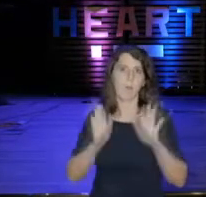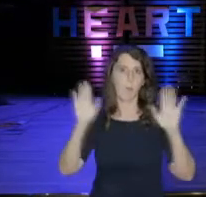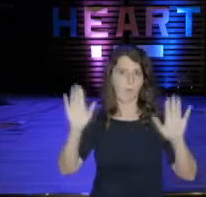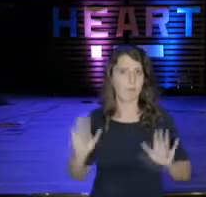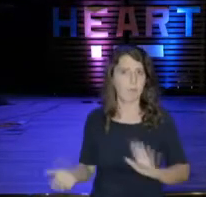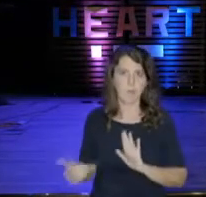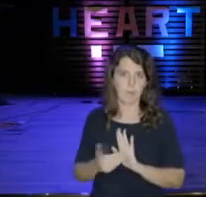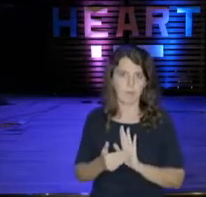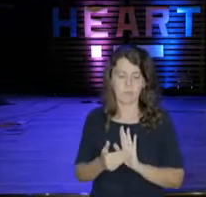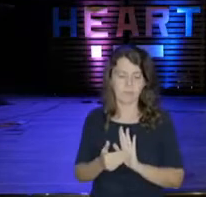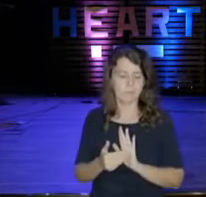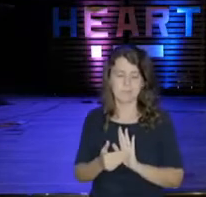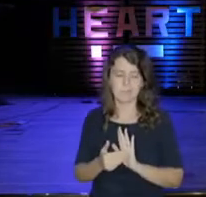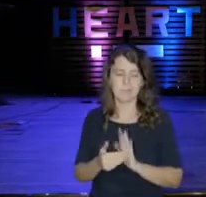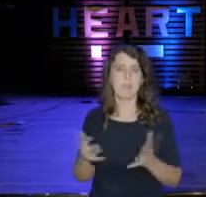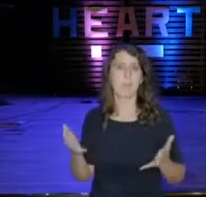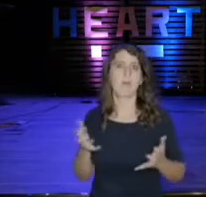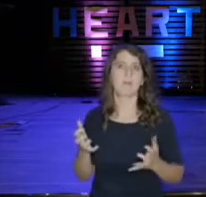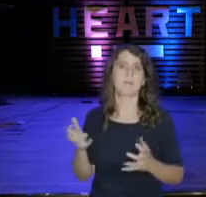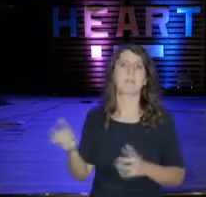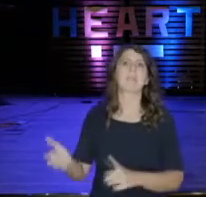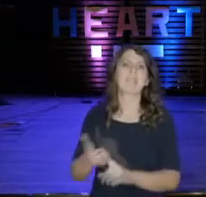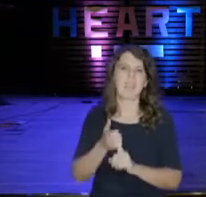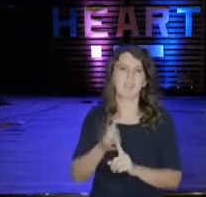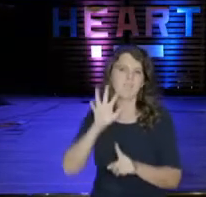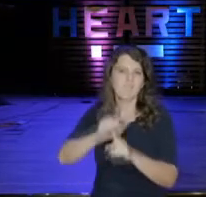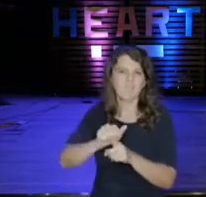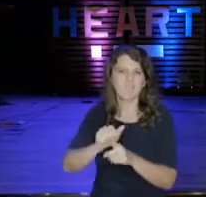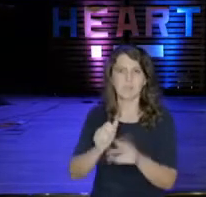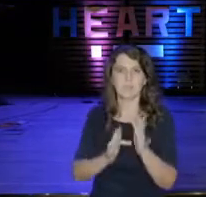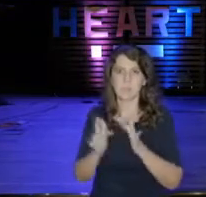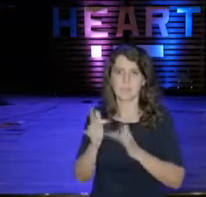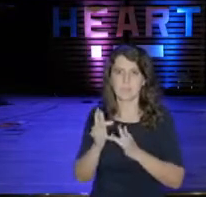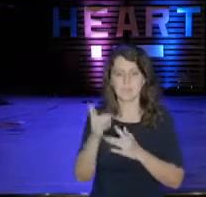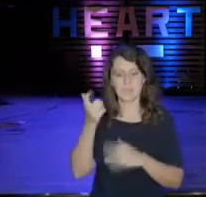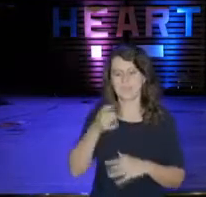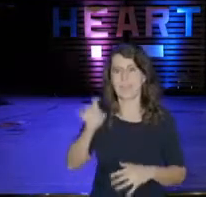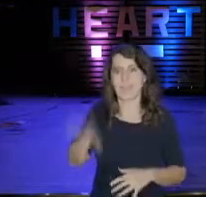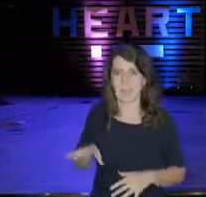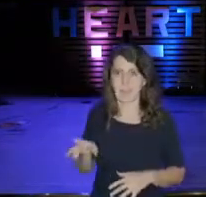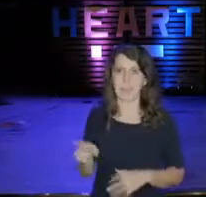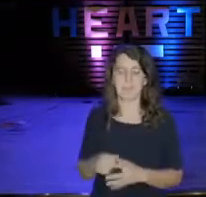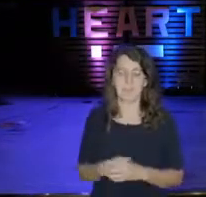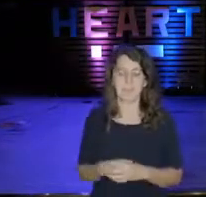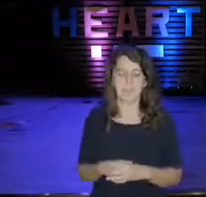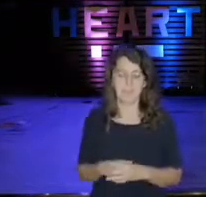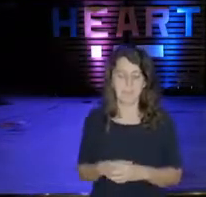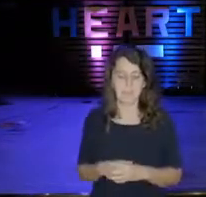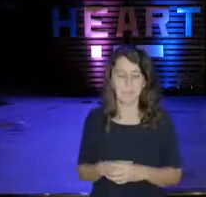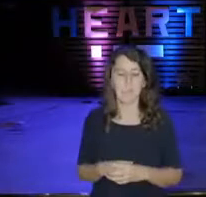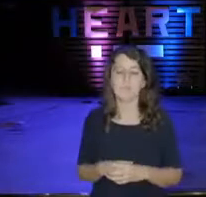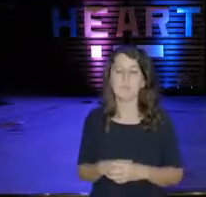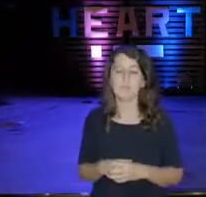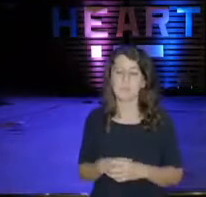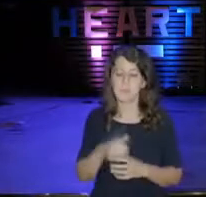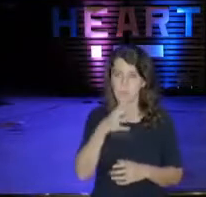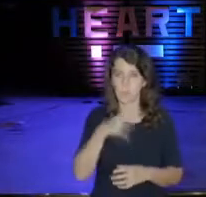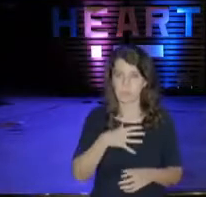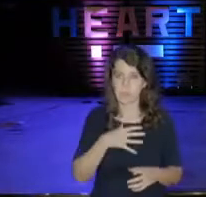They just wanted to catch Jesus because they didn't like him. All right? So they bring her to